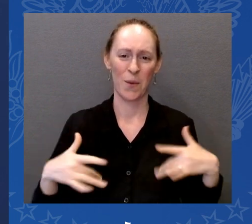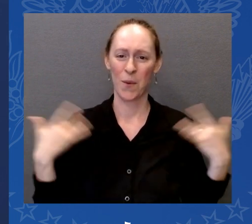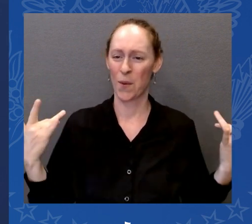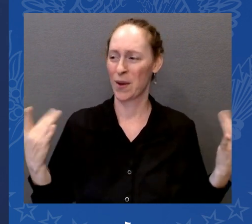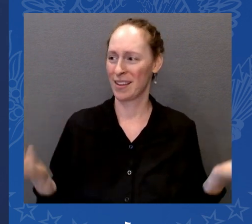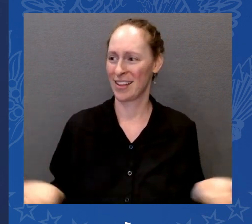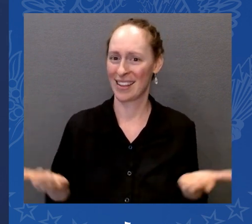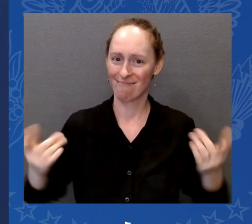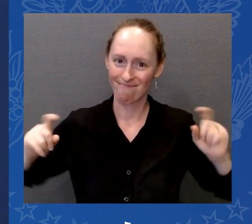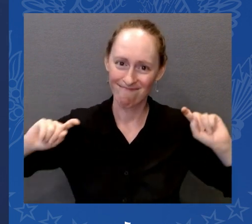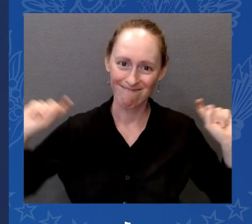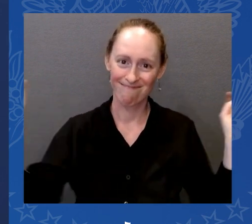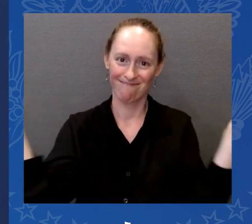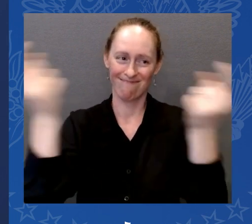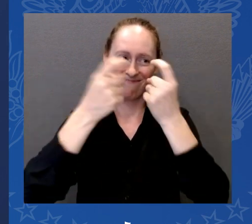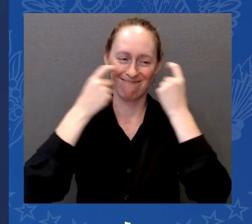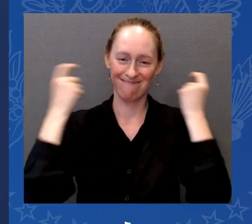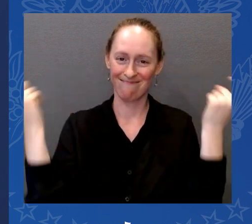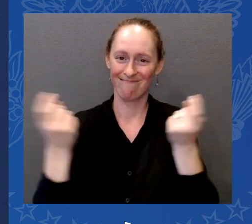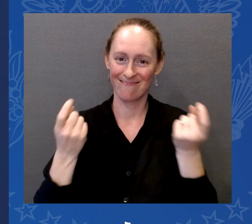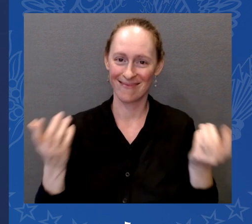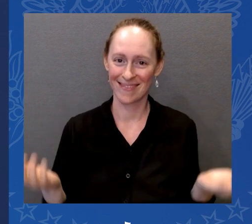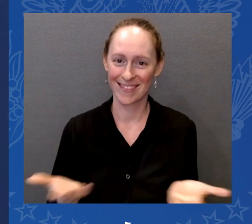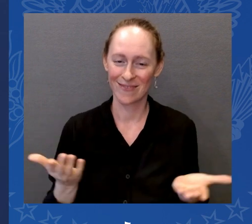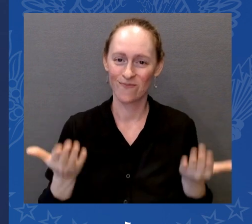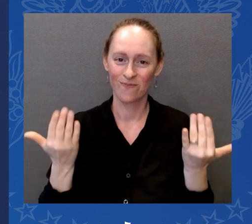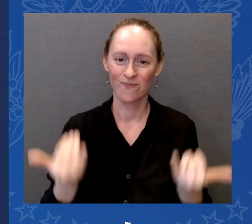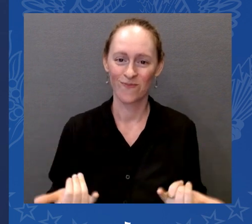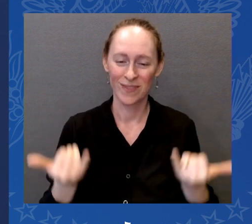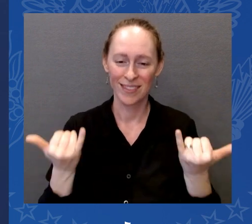state. Appreciate it very, very much.